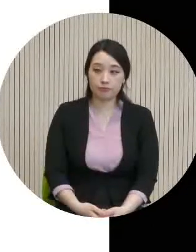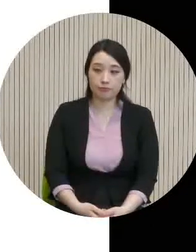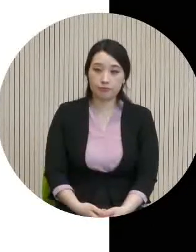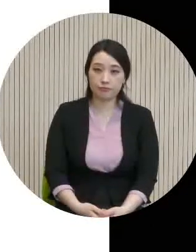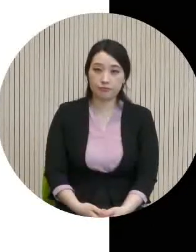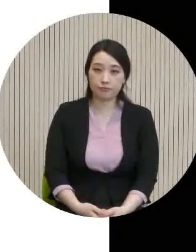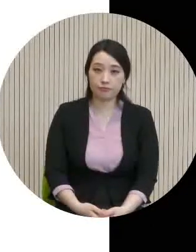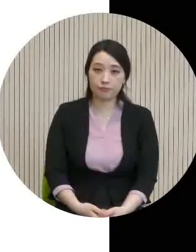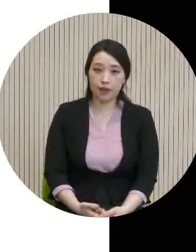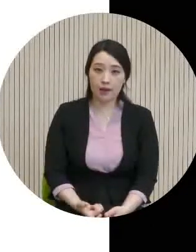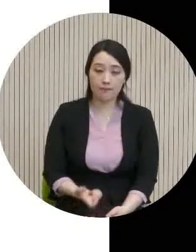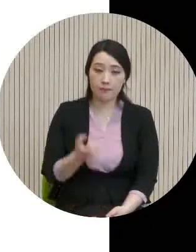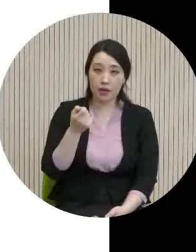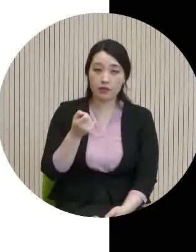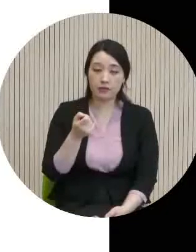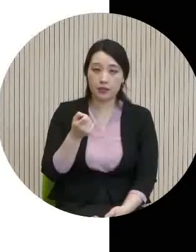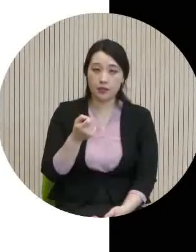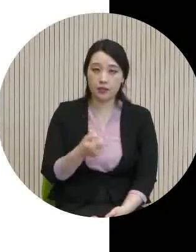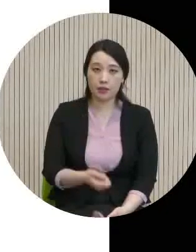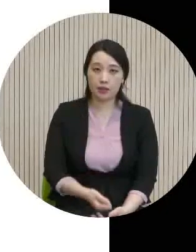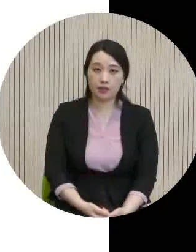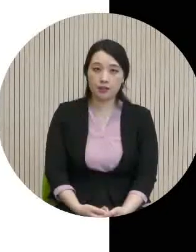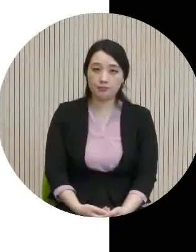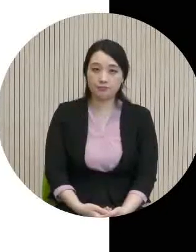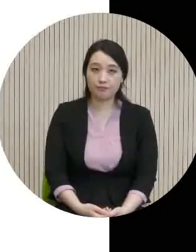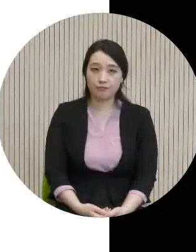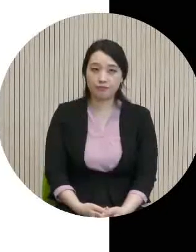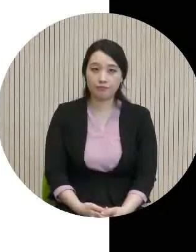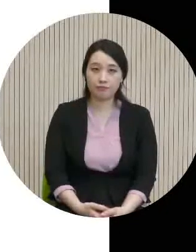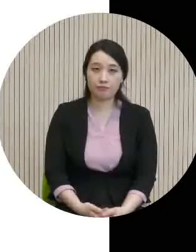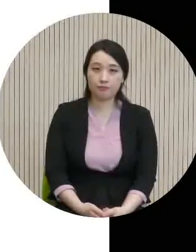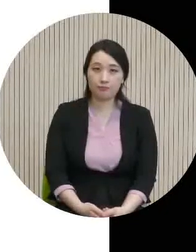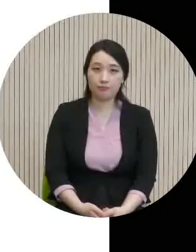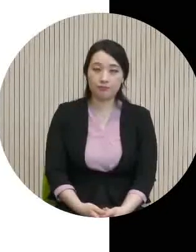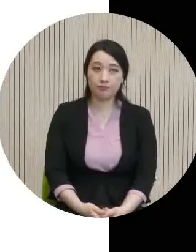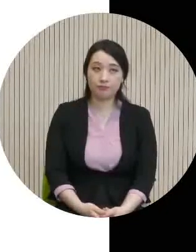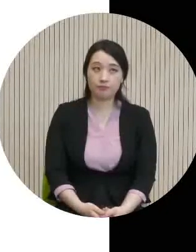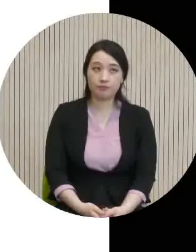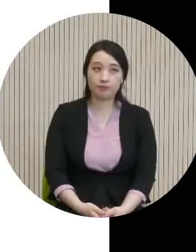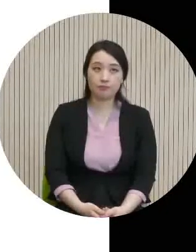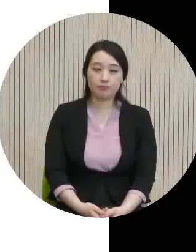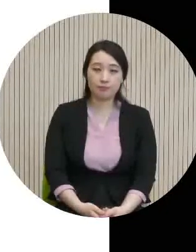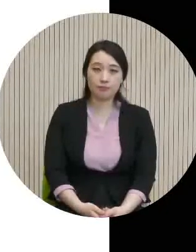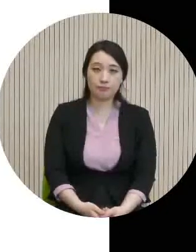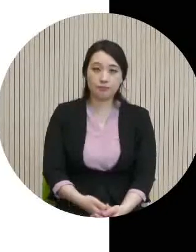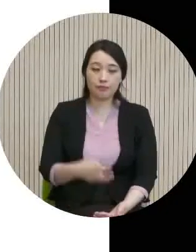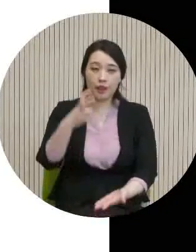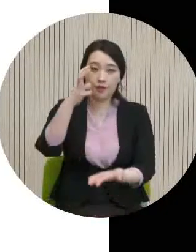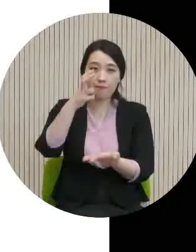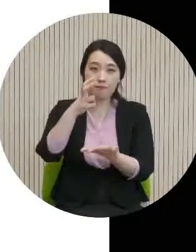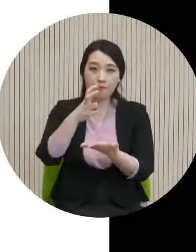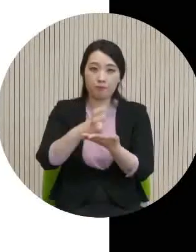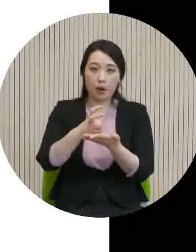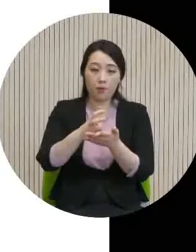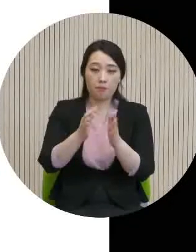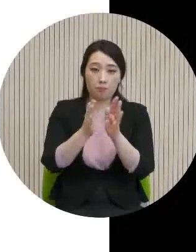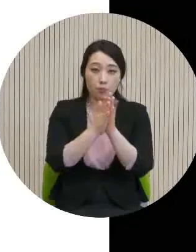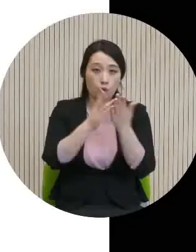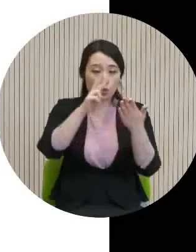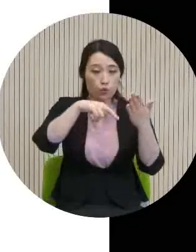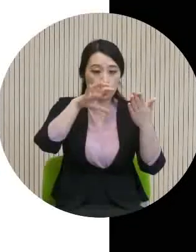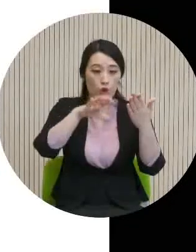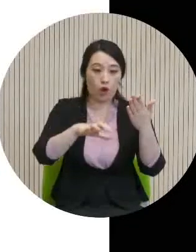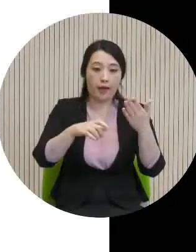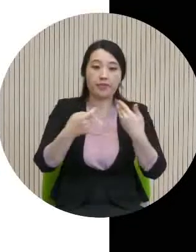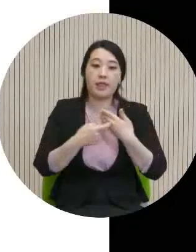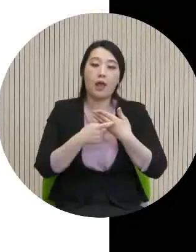of statutory library exceptions that exist in most countries.